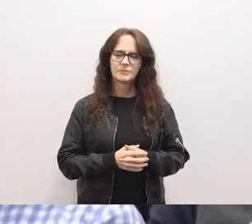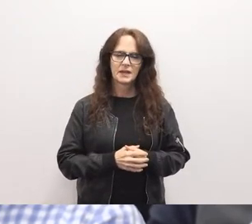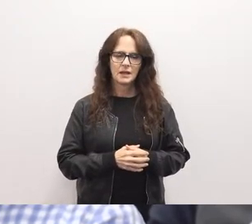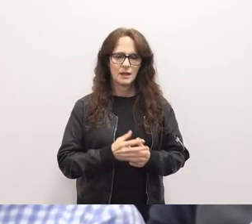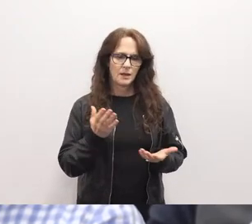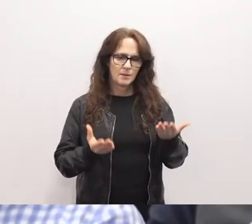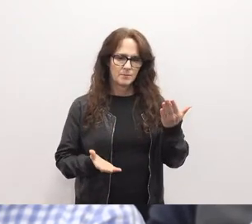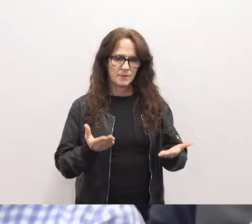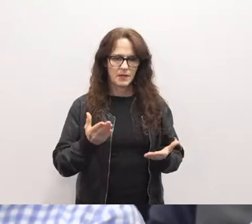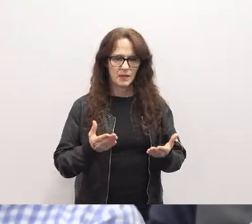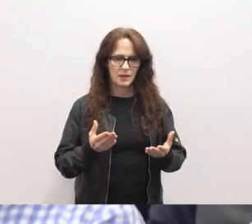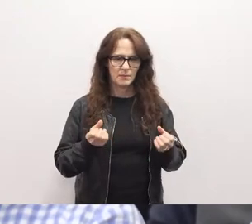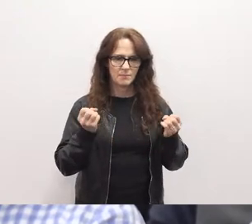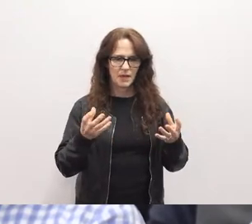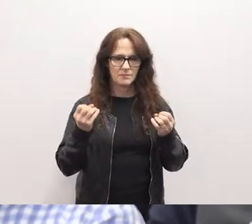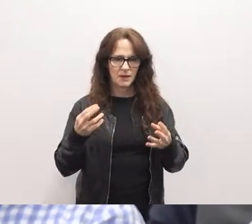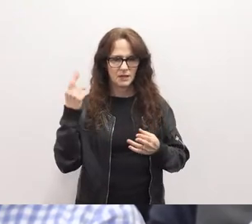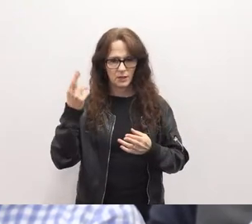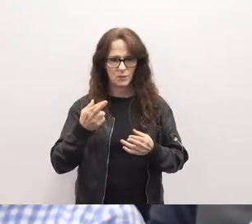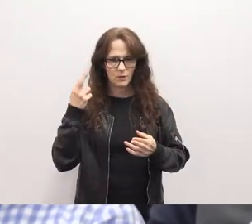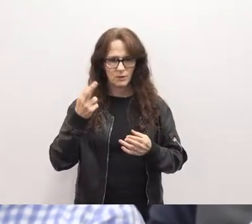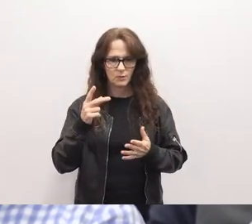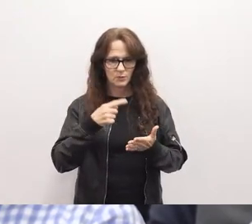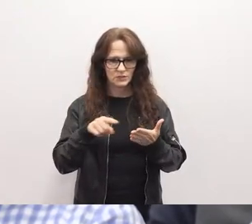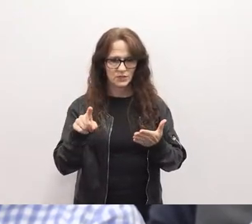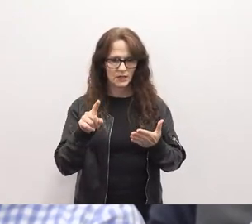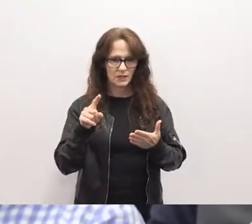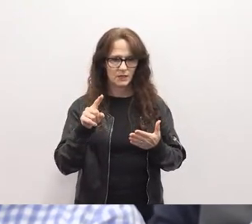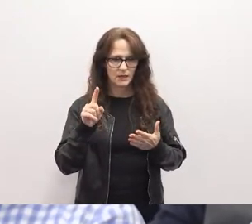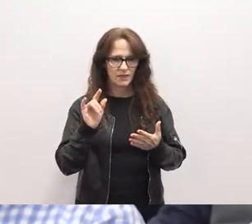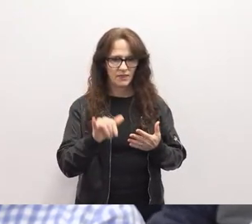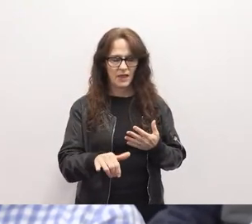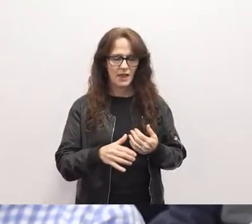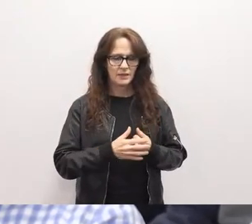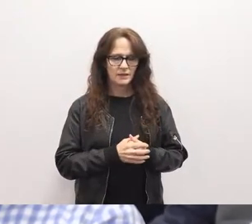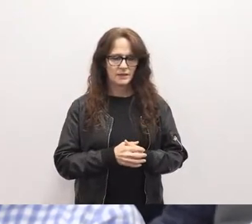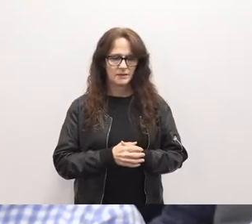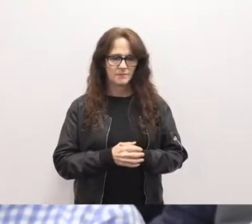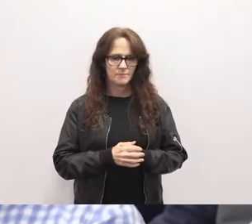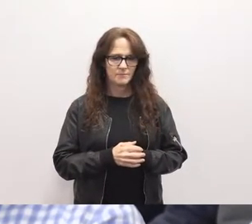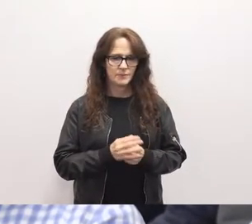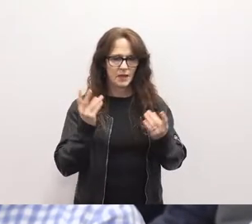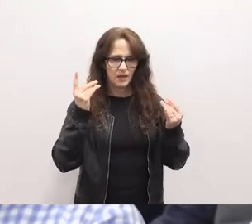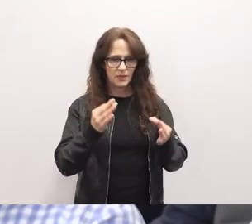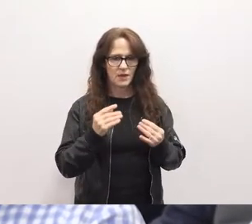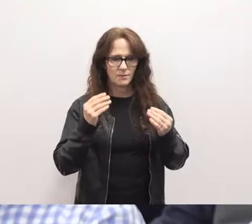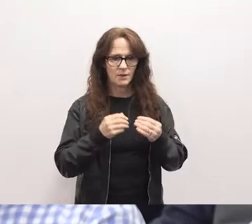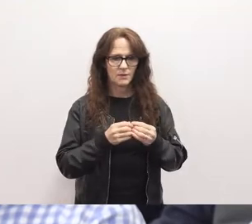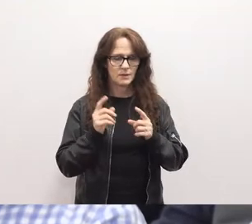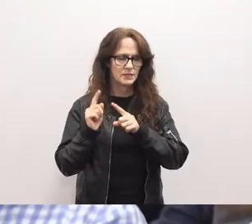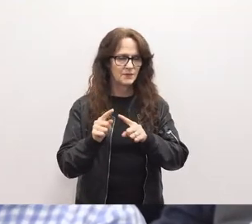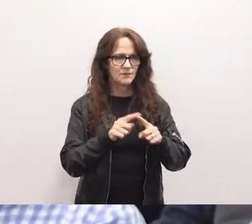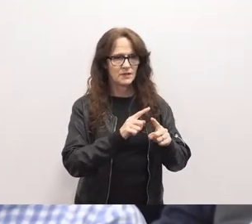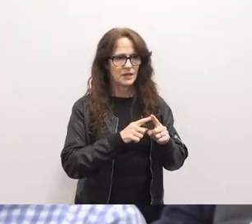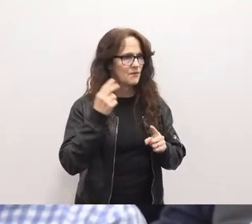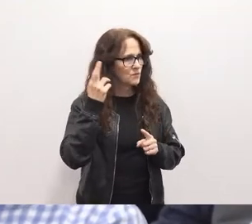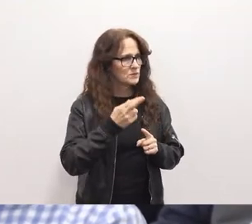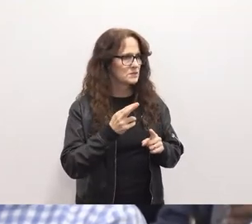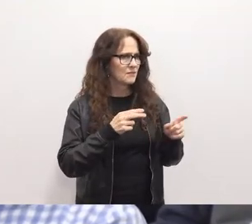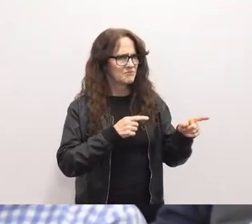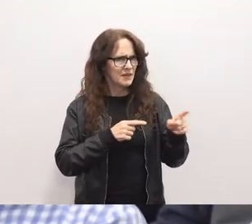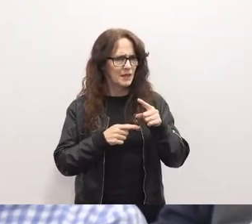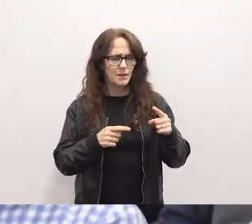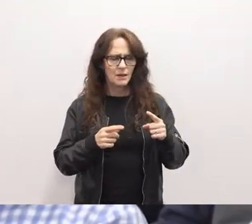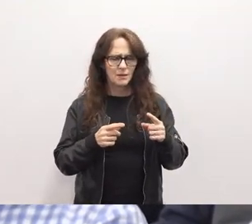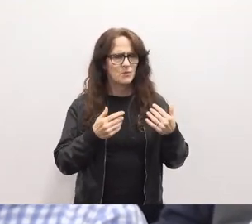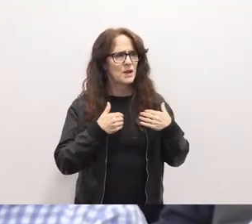thought there's probably a myriad of reasons why people would check that box. And I thought about all those different reasons that people might have. But for